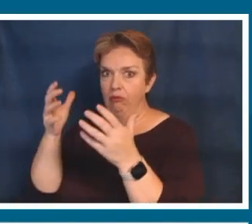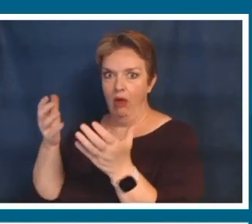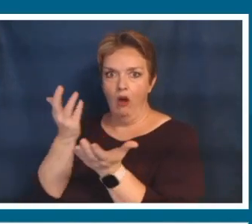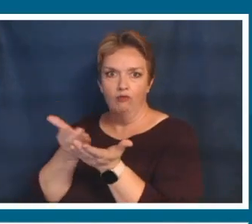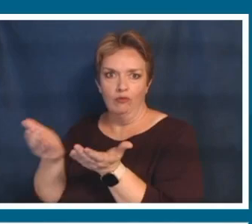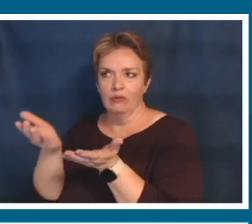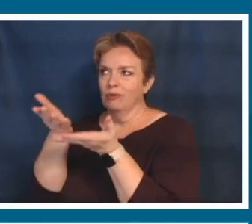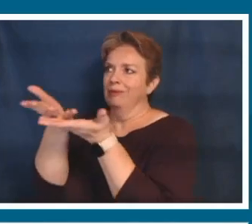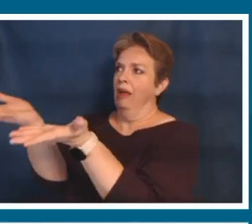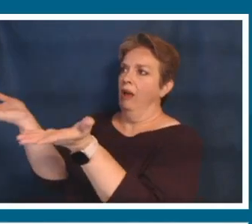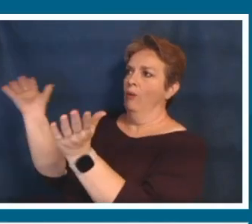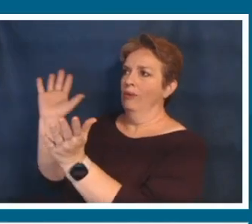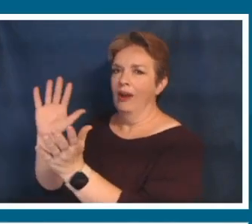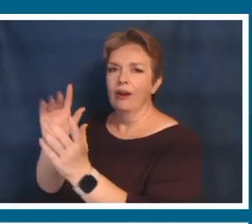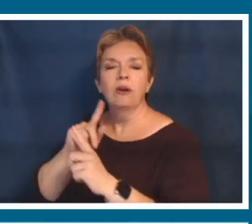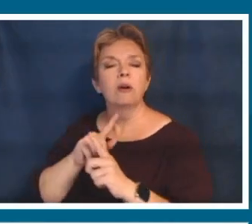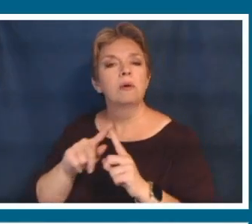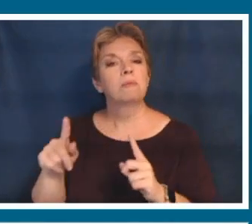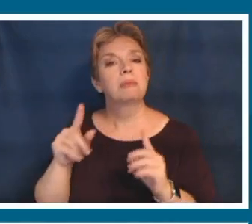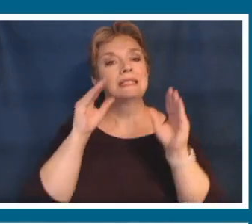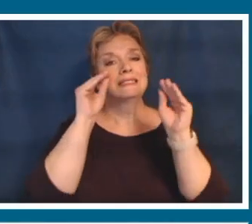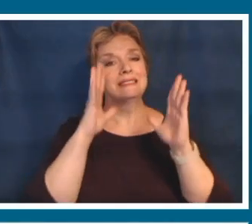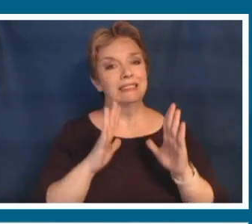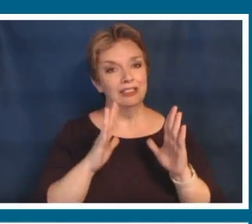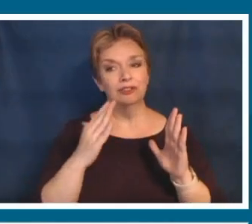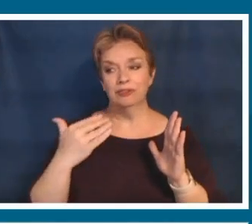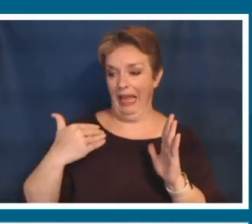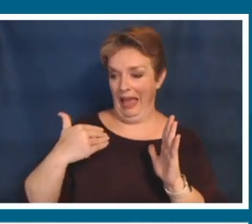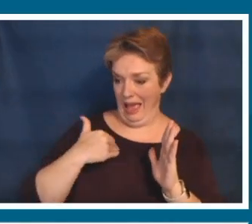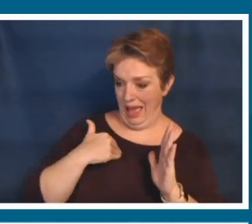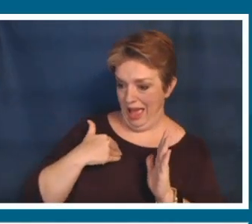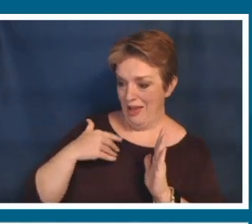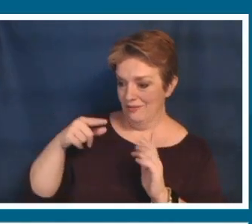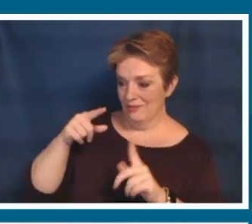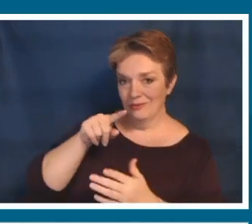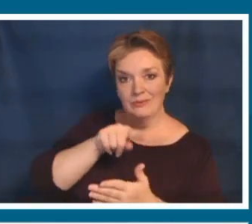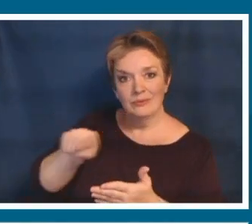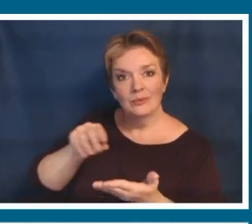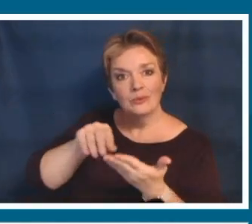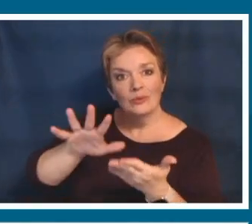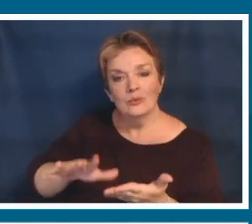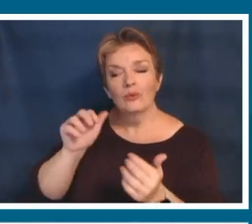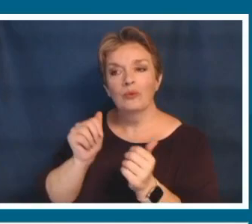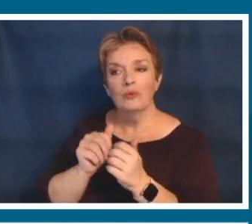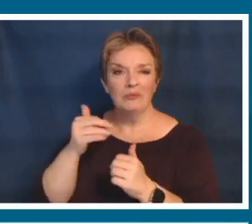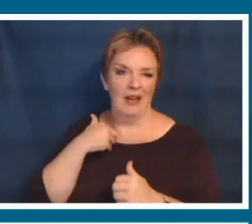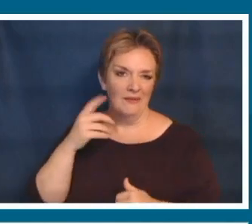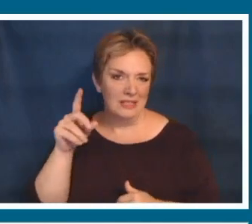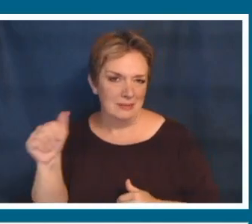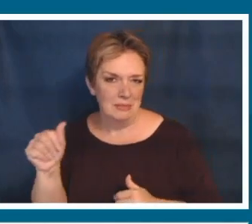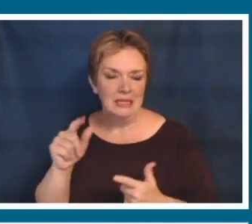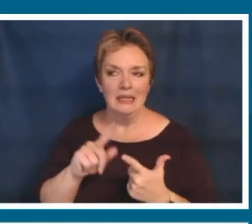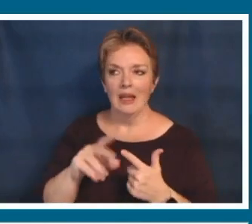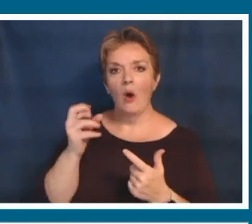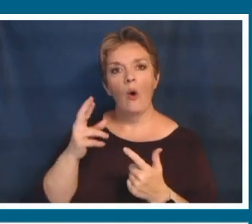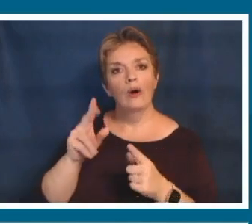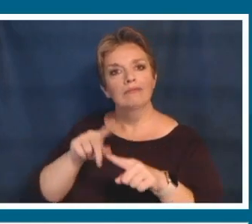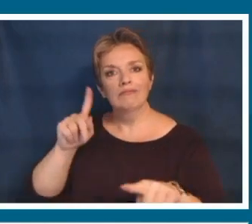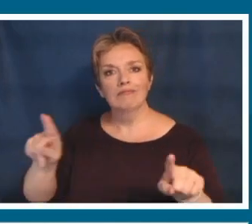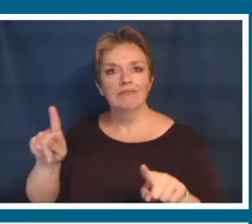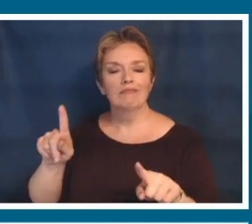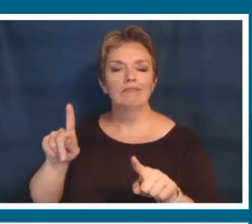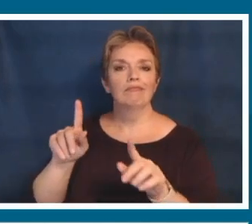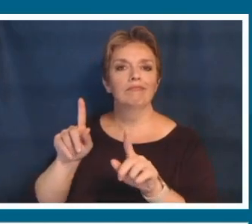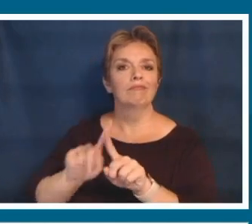teach students with disabilities, teachers who teach multilingual learners find fewer resources to help